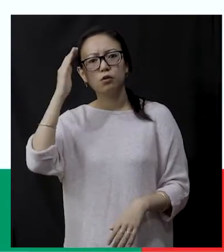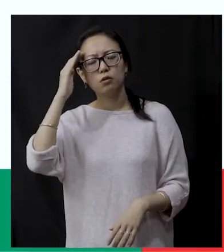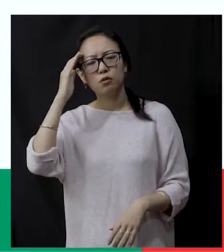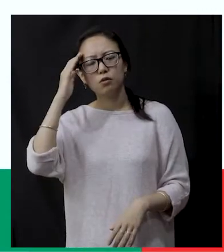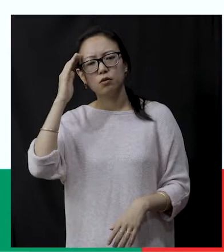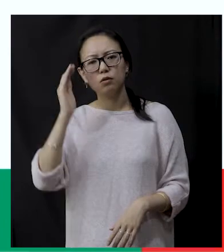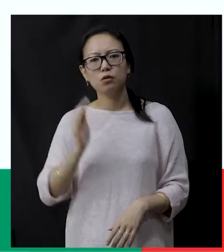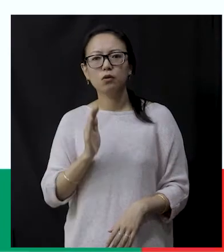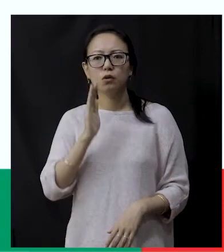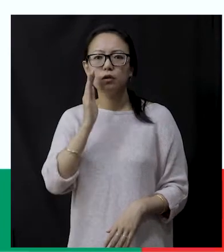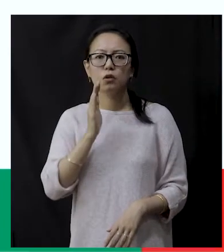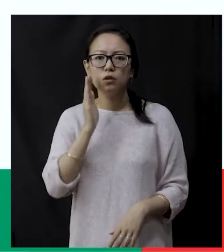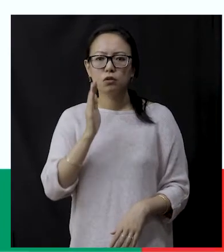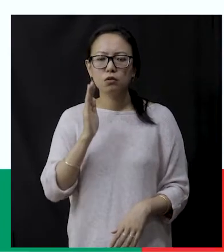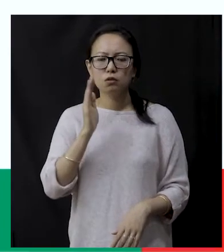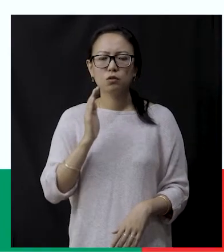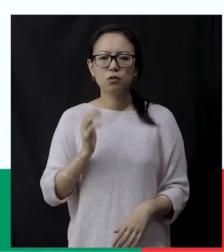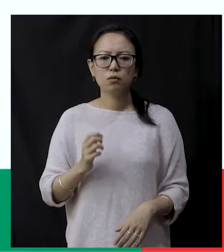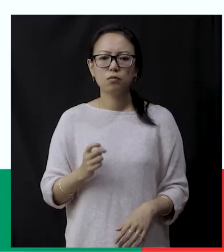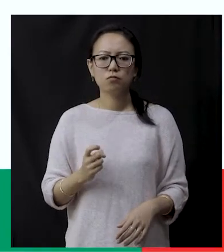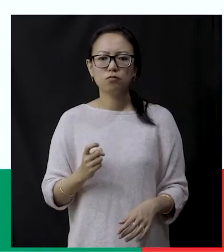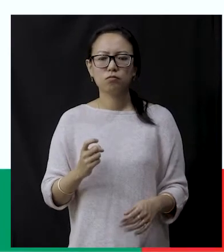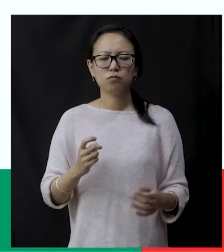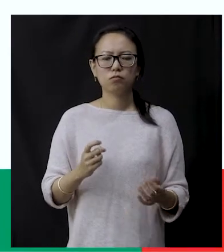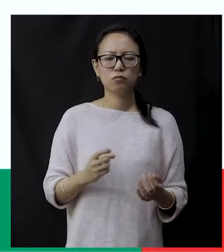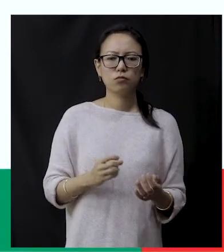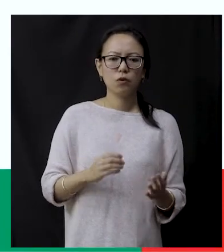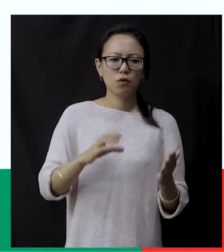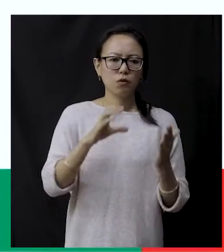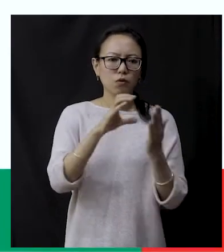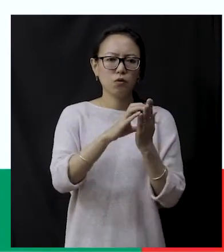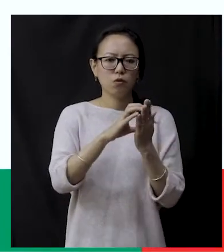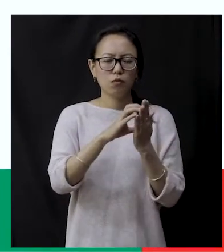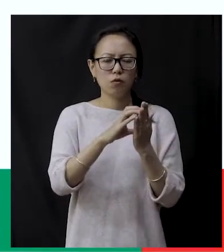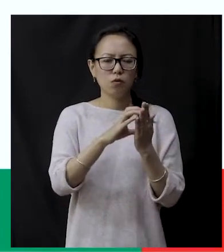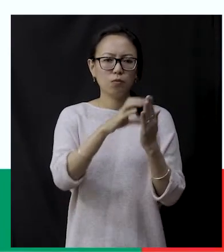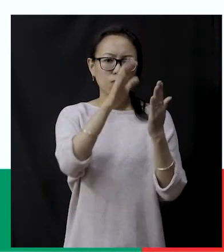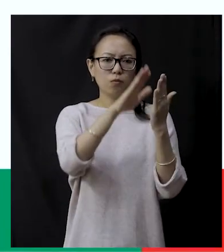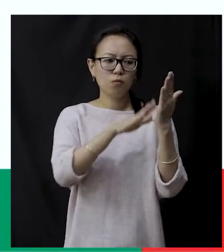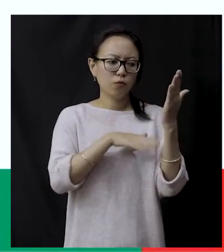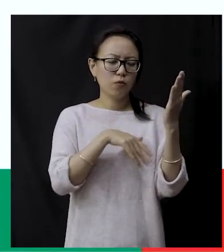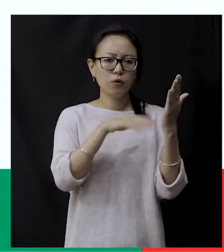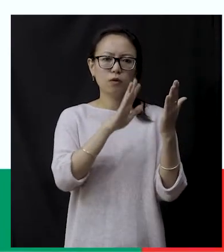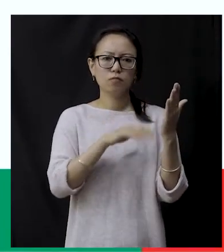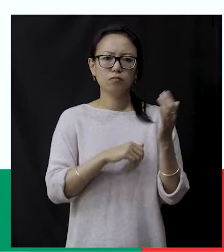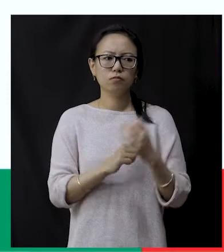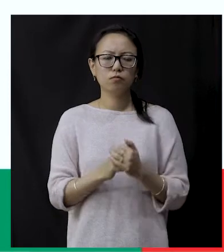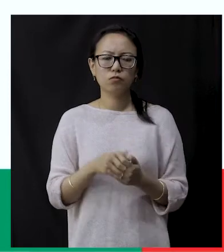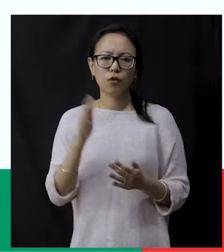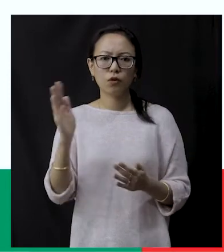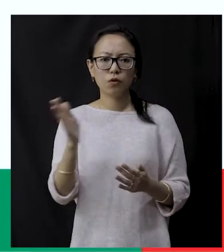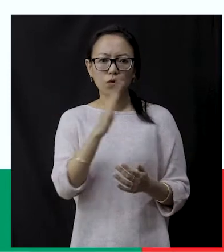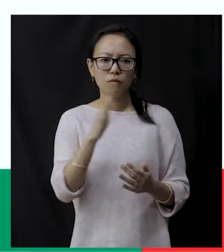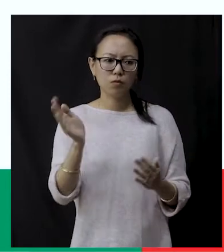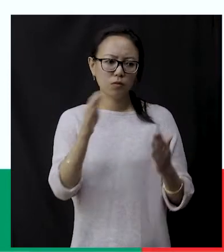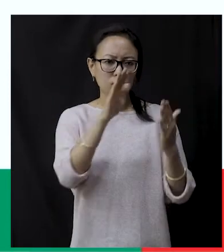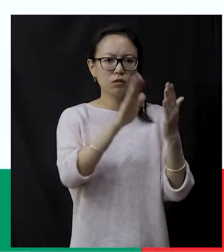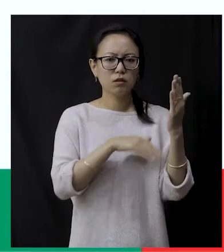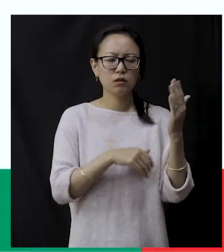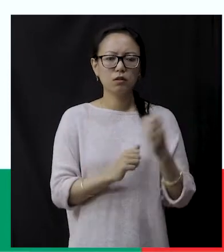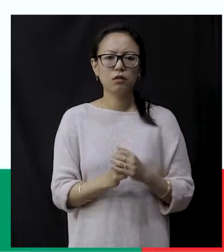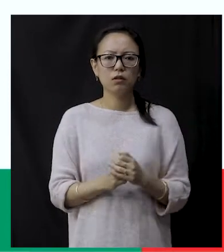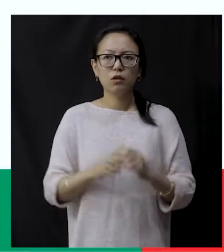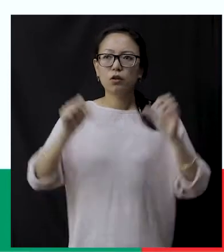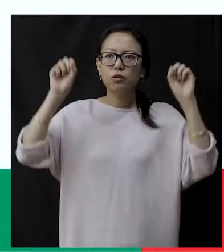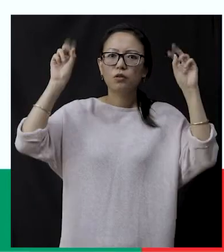song about stars, right? Such as twinkle twinkle